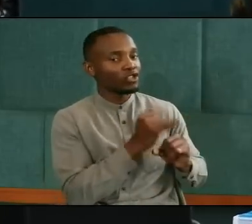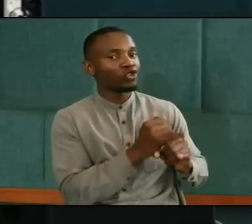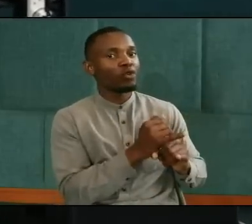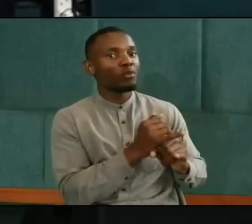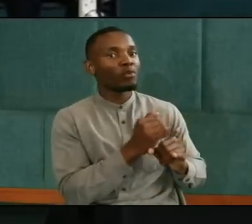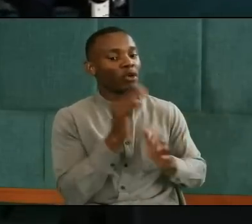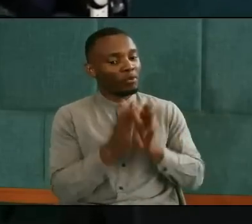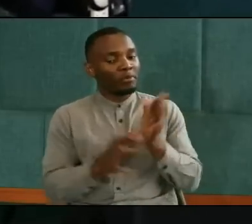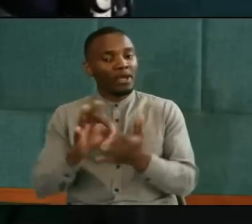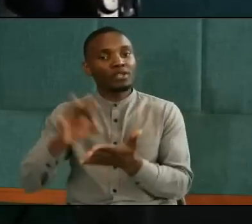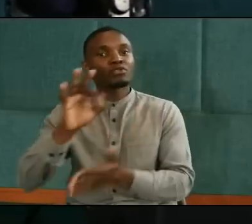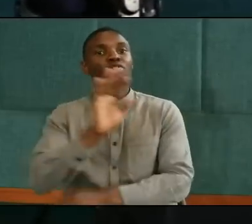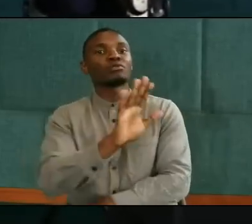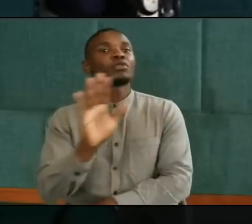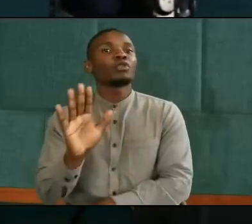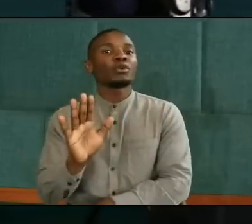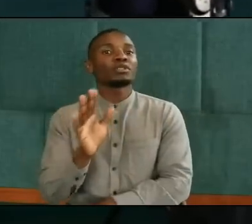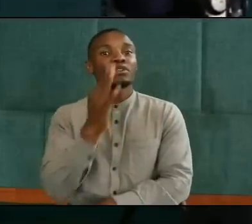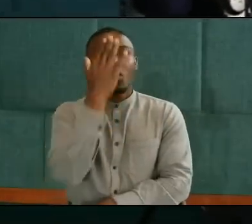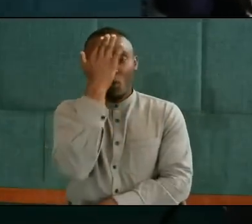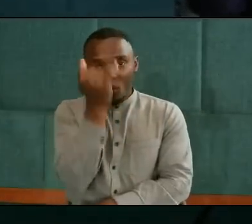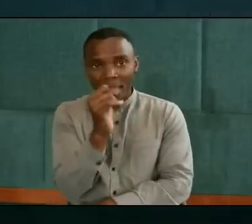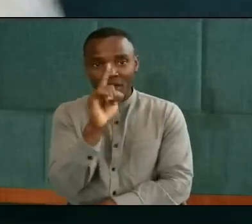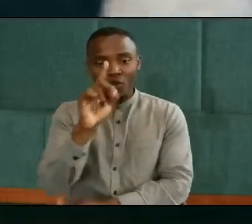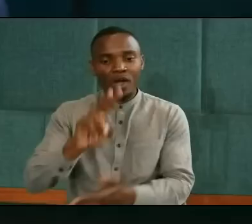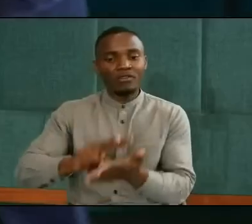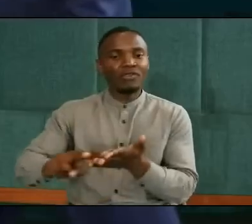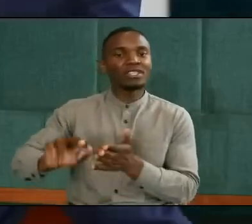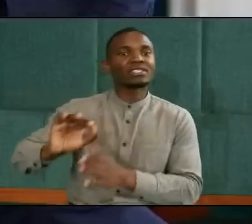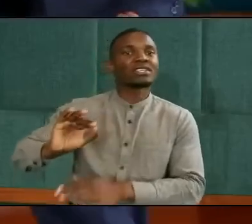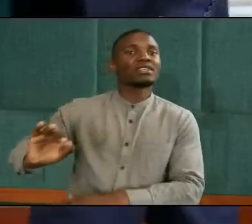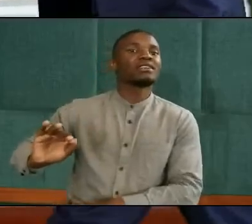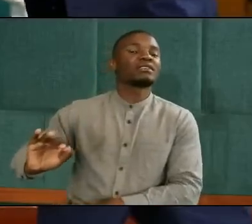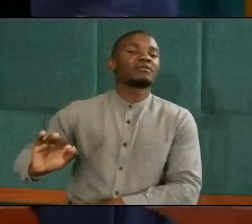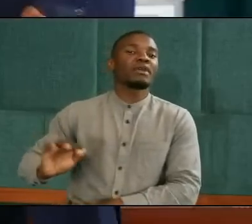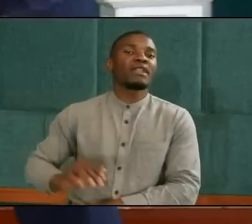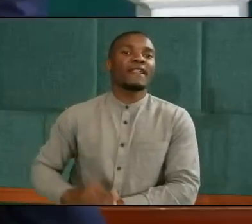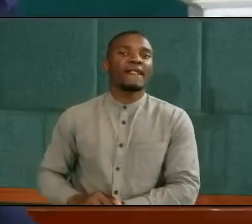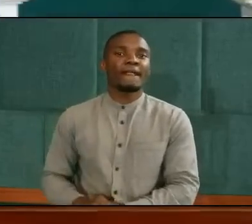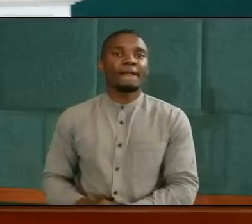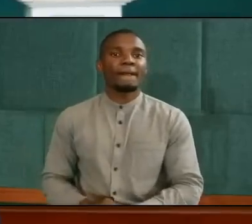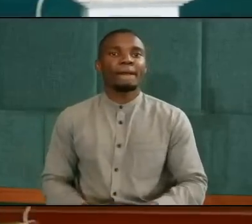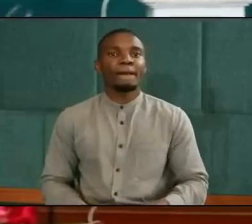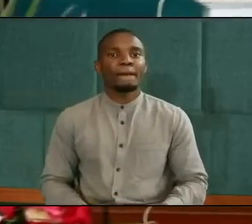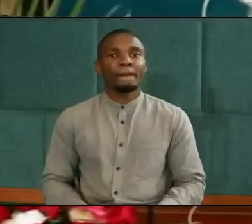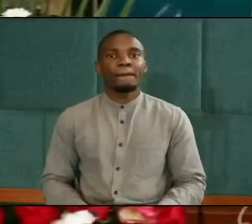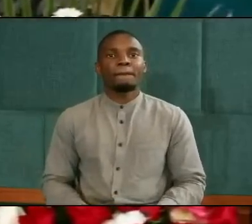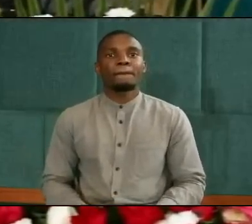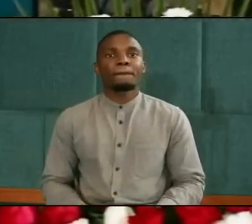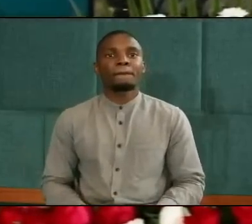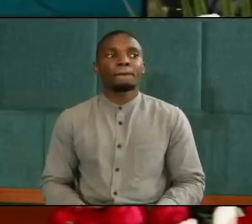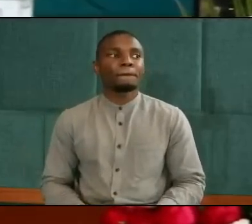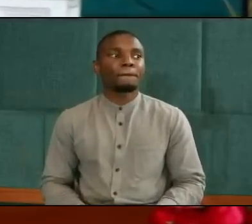away. One single verse away.